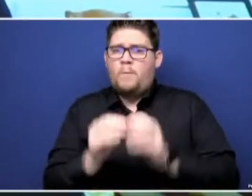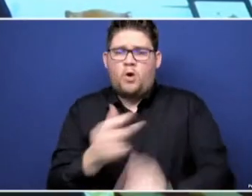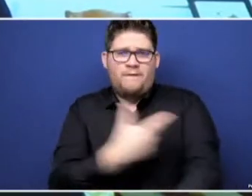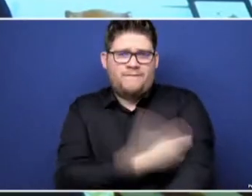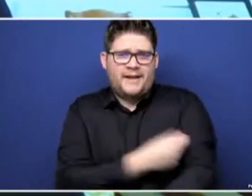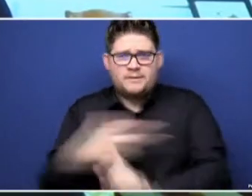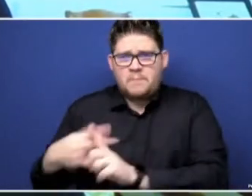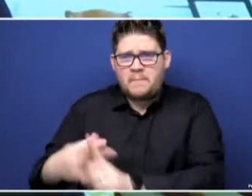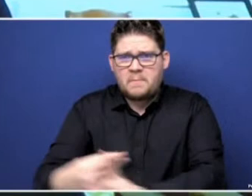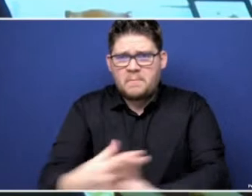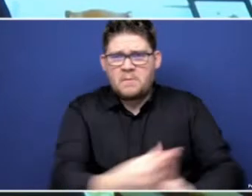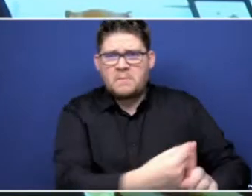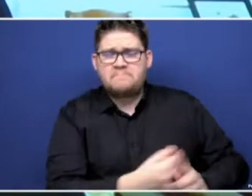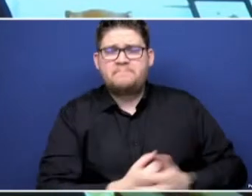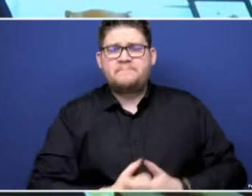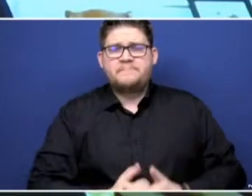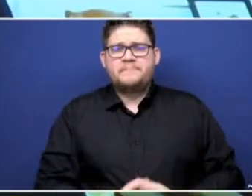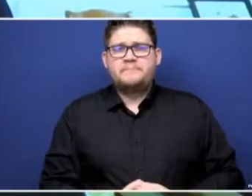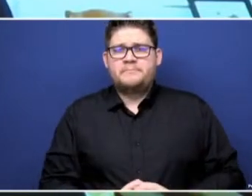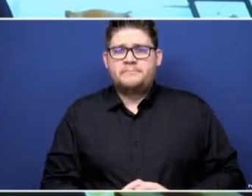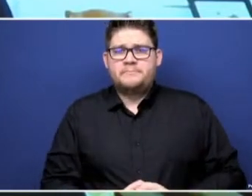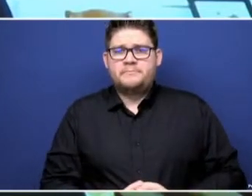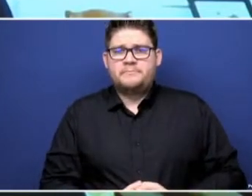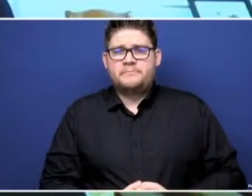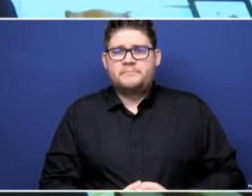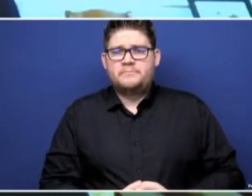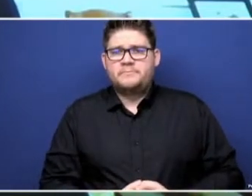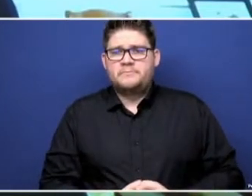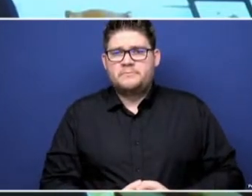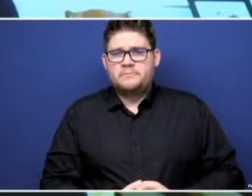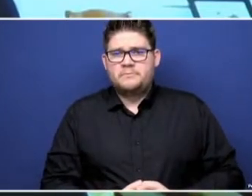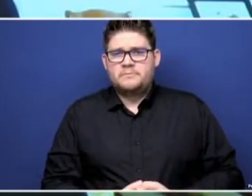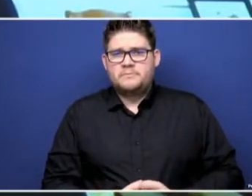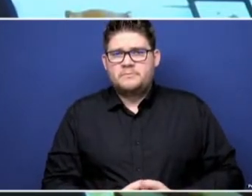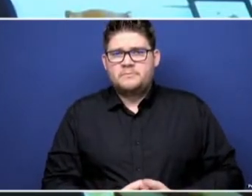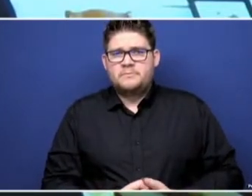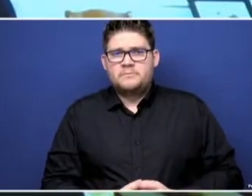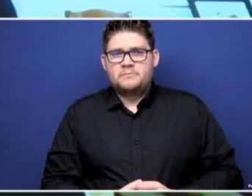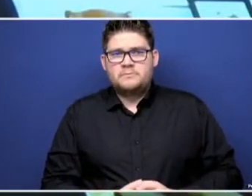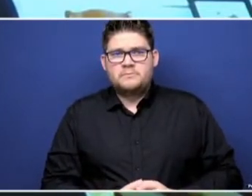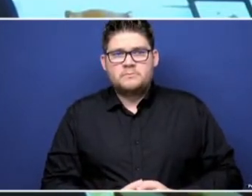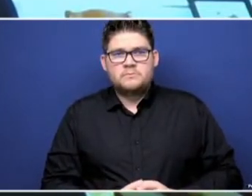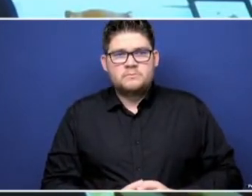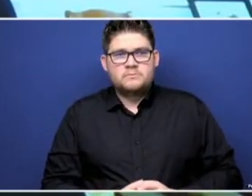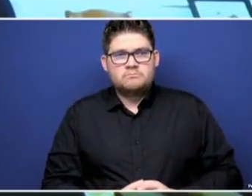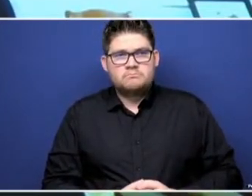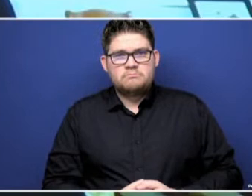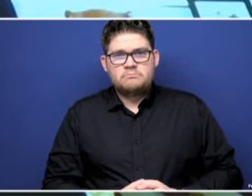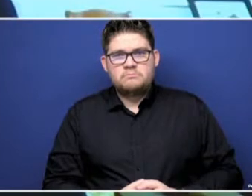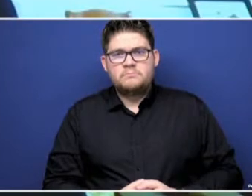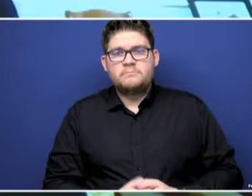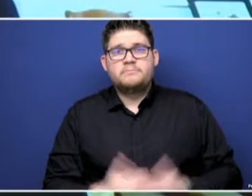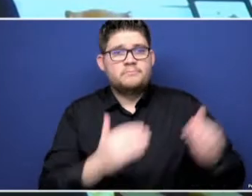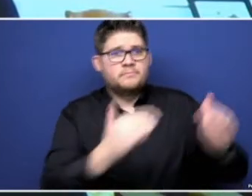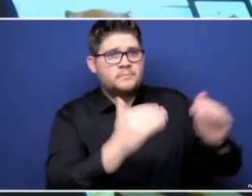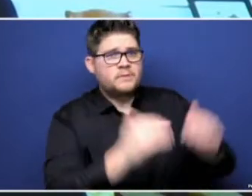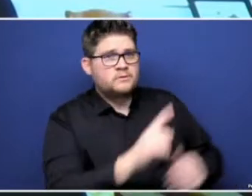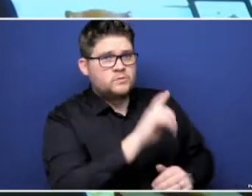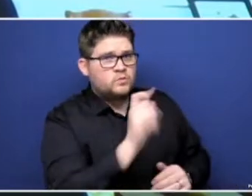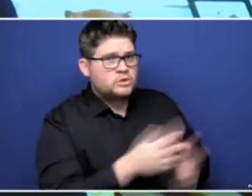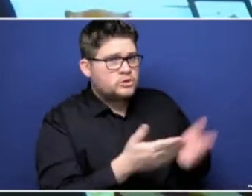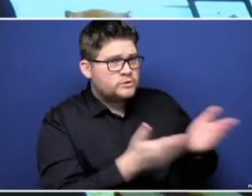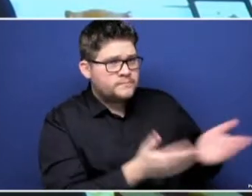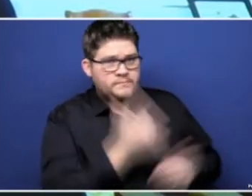feel confident, we feel comfortable. You've heard about the AstraZeneca program. We anticipate more AstraZeneca and